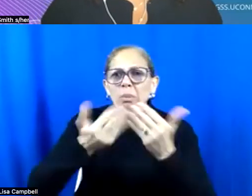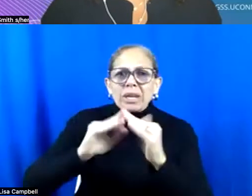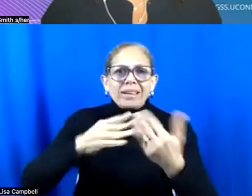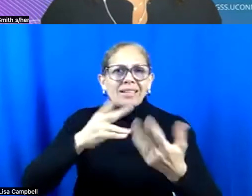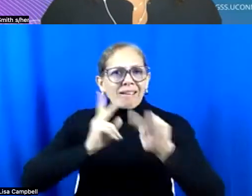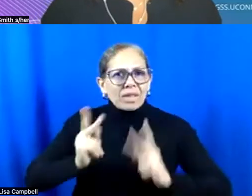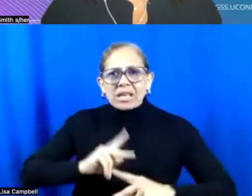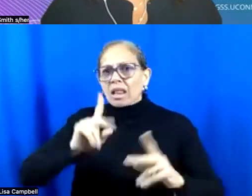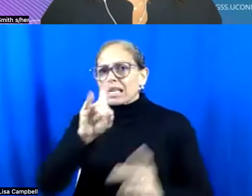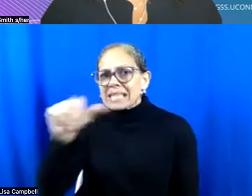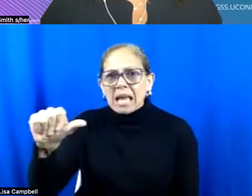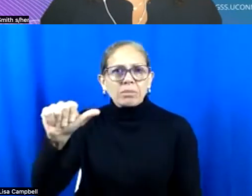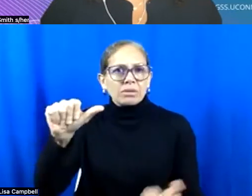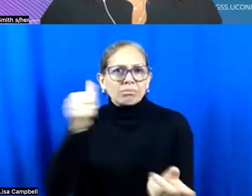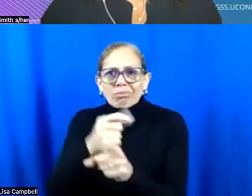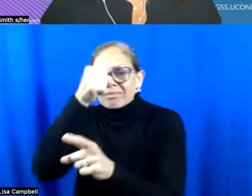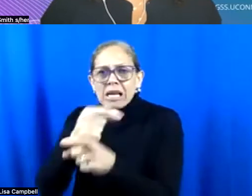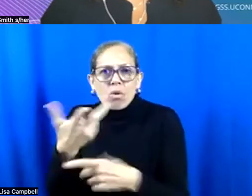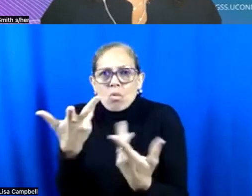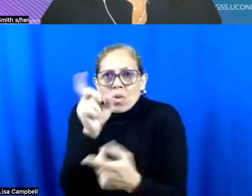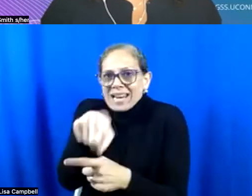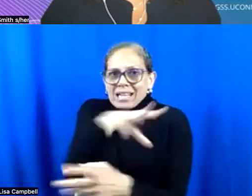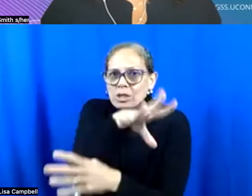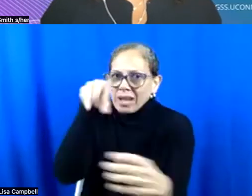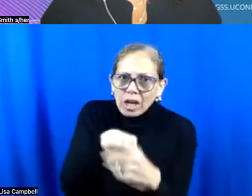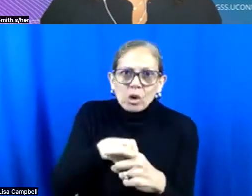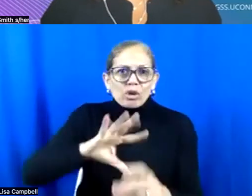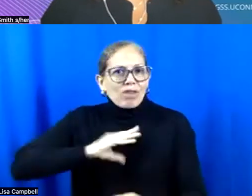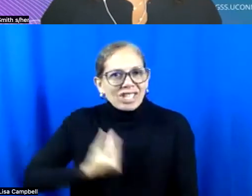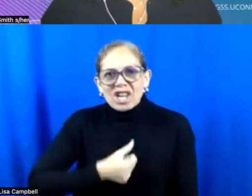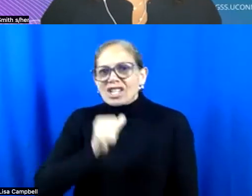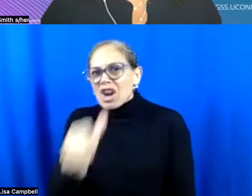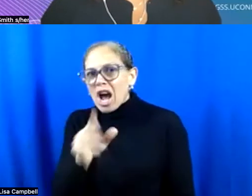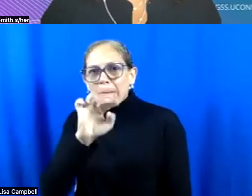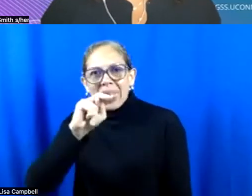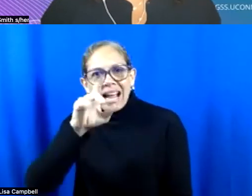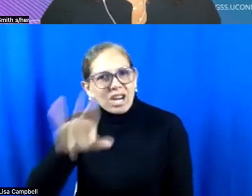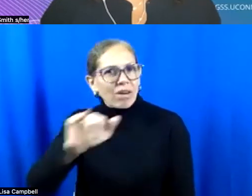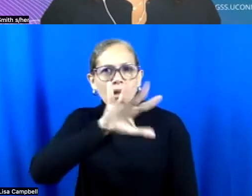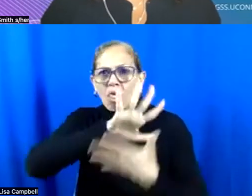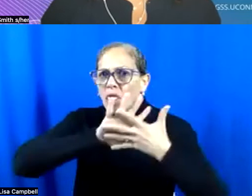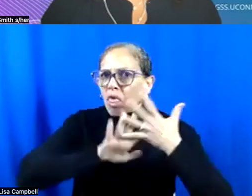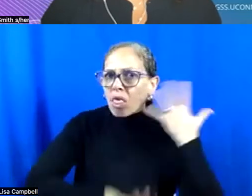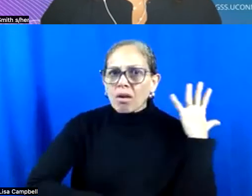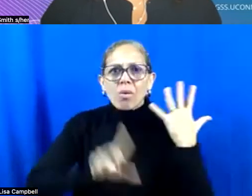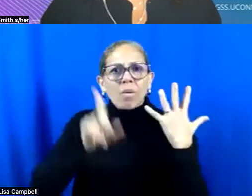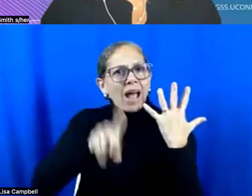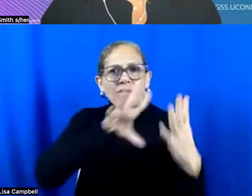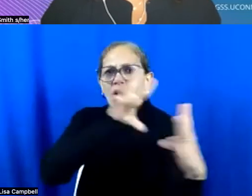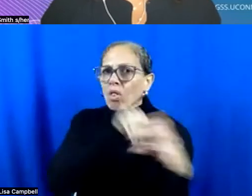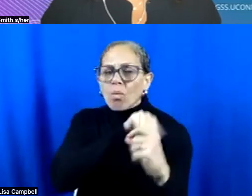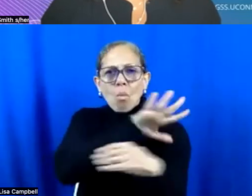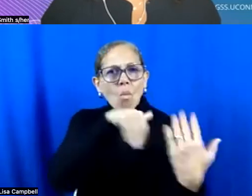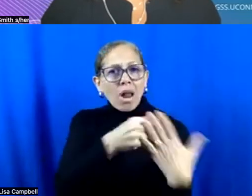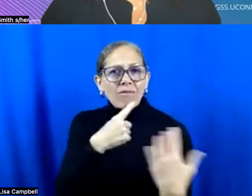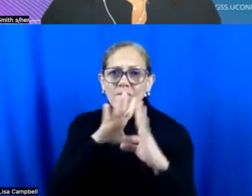physically disabled siblings. We have to include transgender, gender non-binary folks, that if we really are